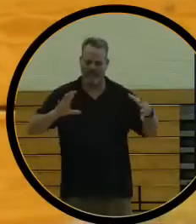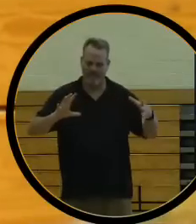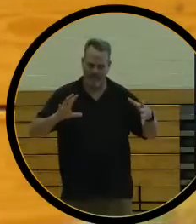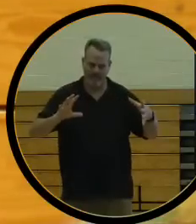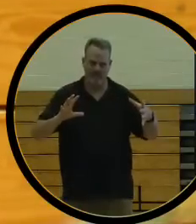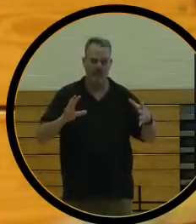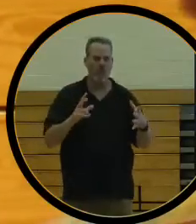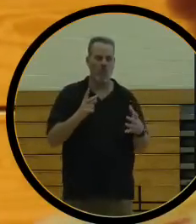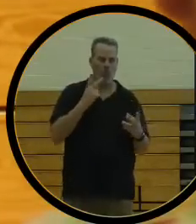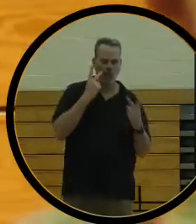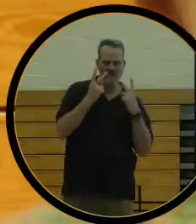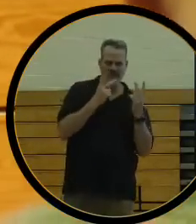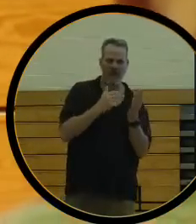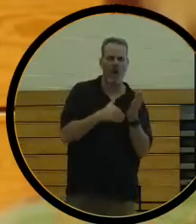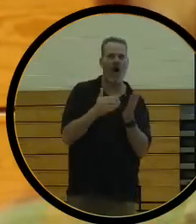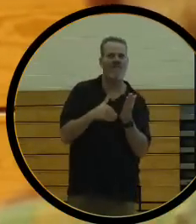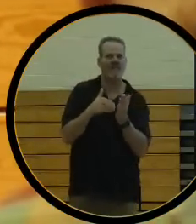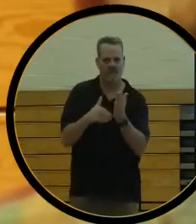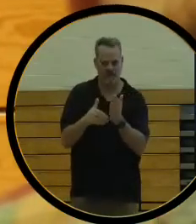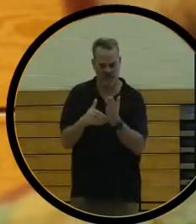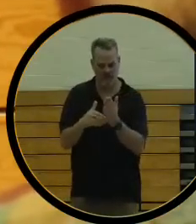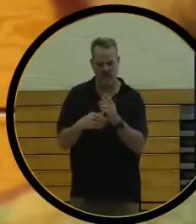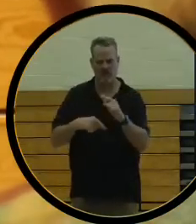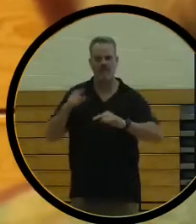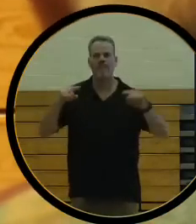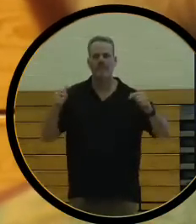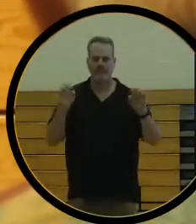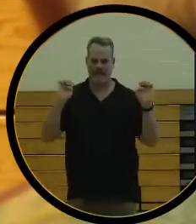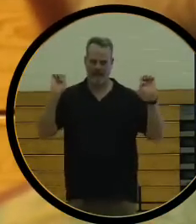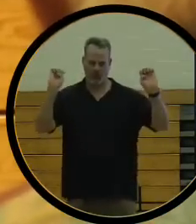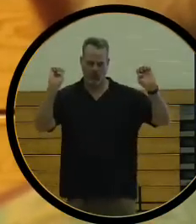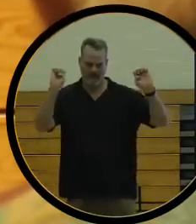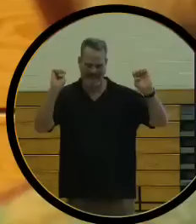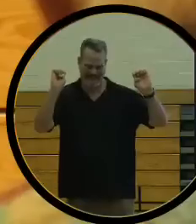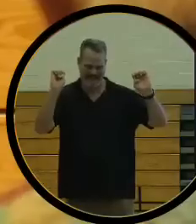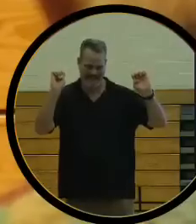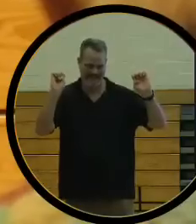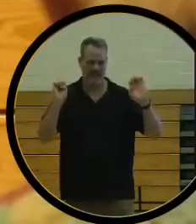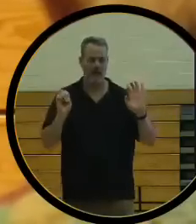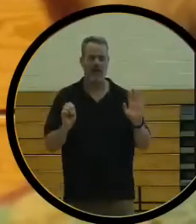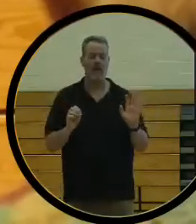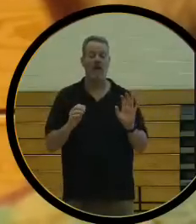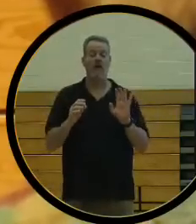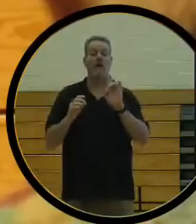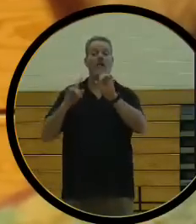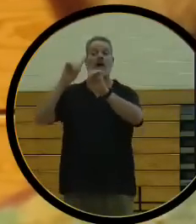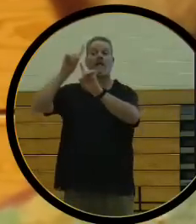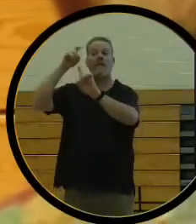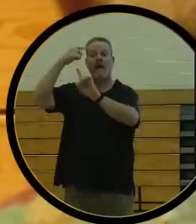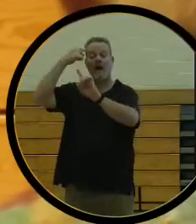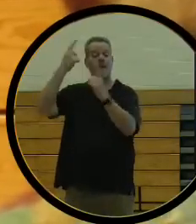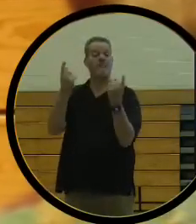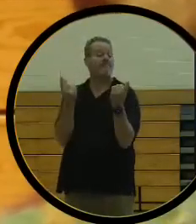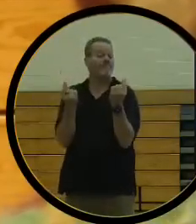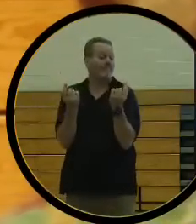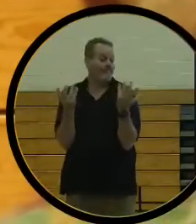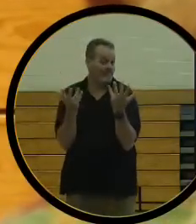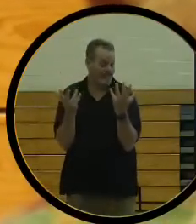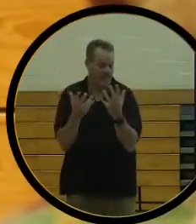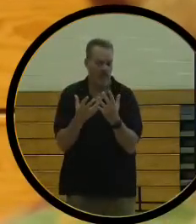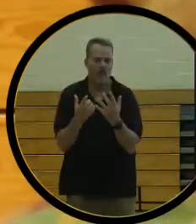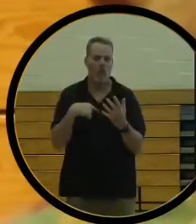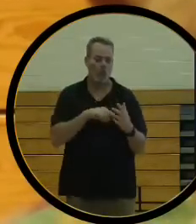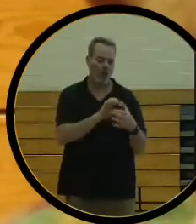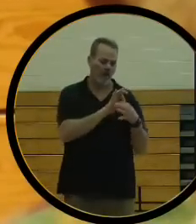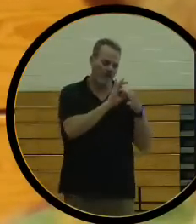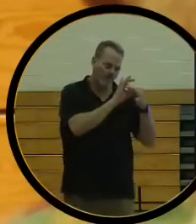We've seen that in a number of emergencies. What the government has done, we actually work